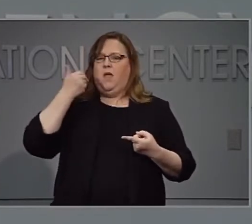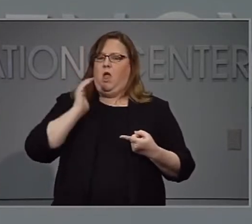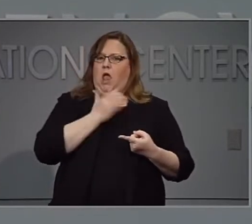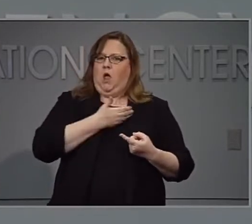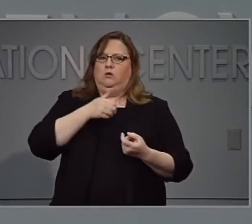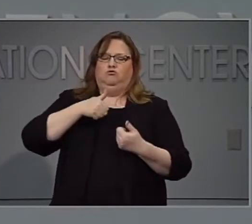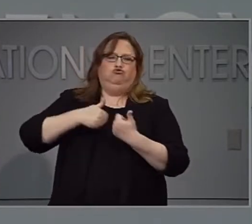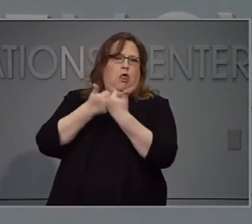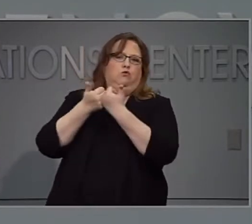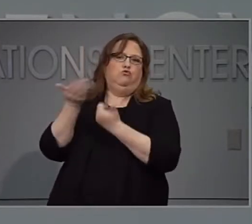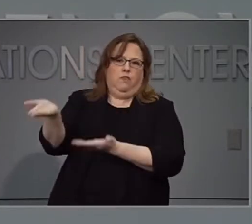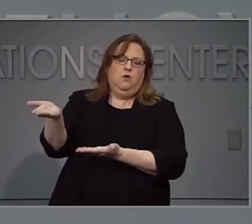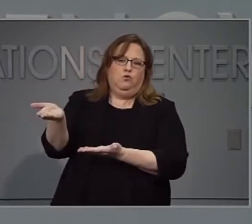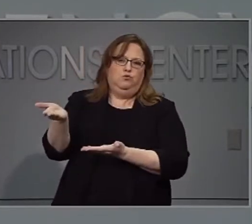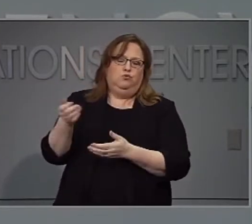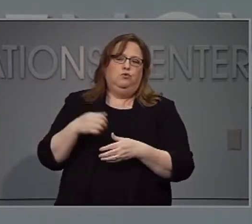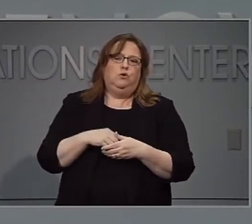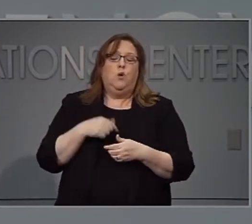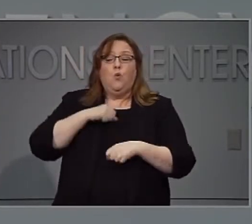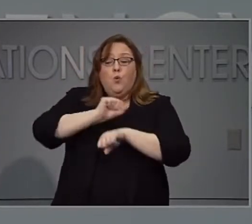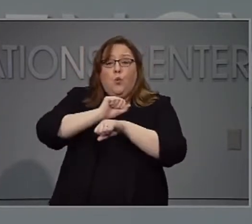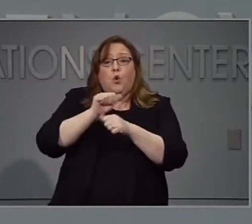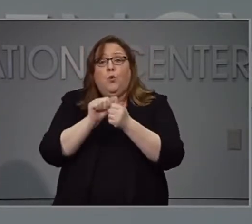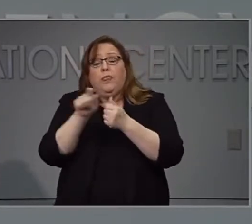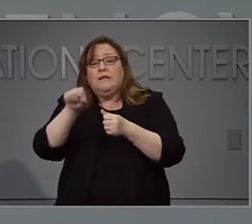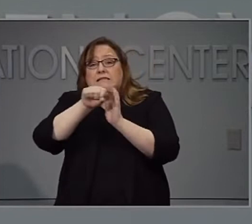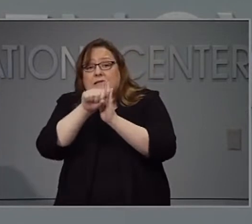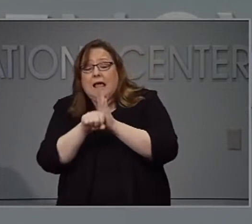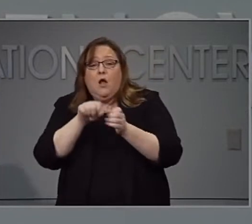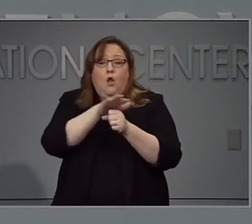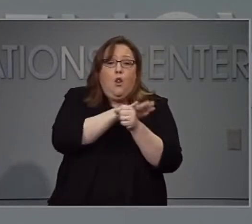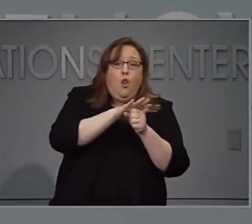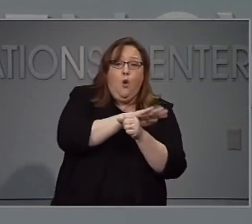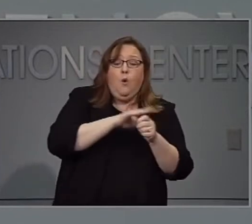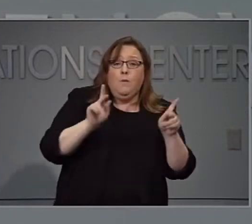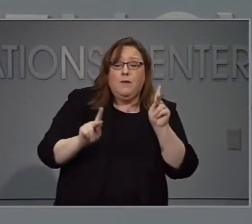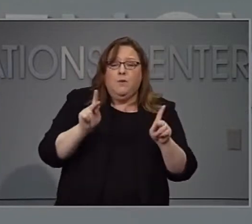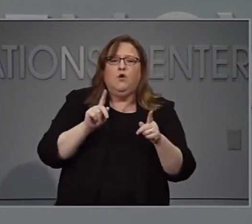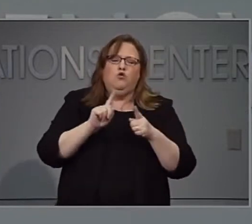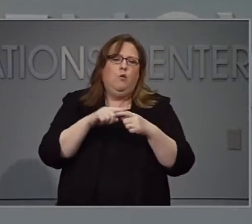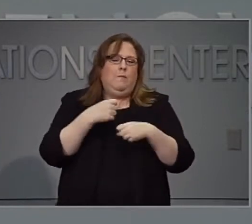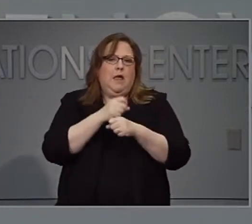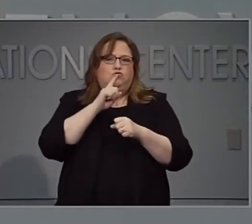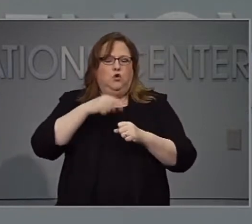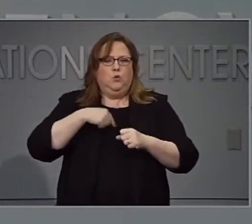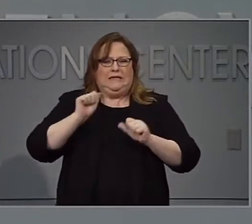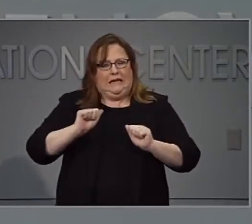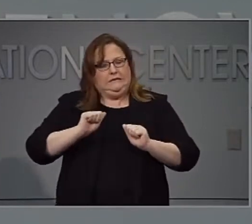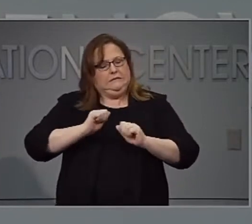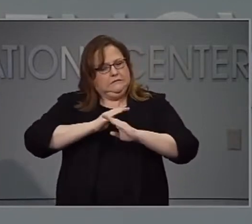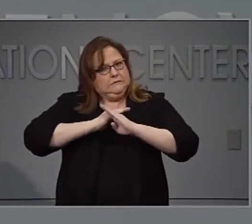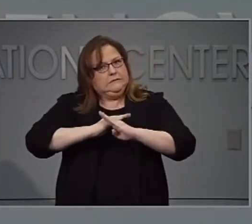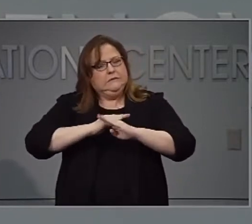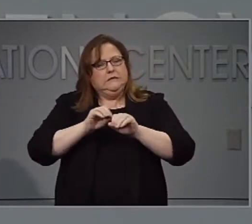officials, we will do everything we can to stop the virus so it does not continue to spread.